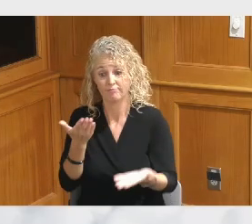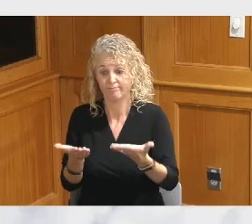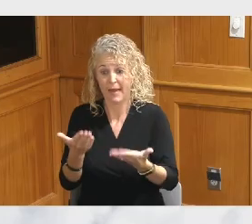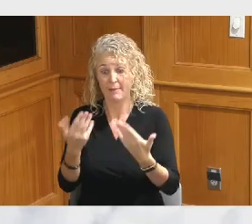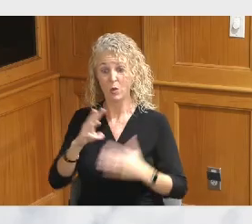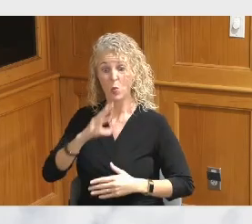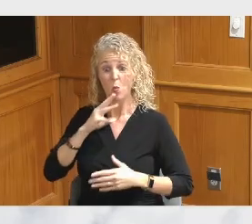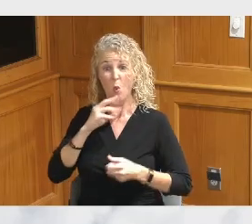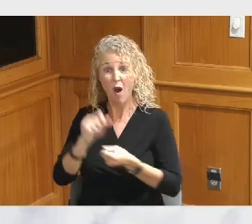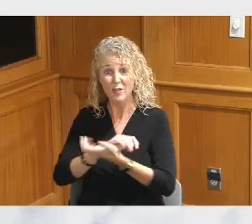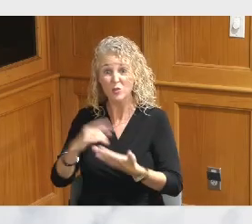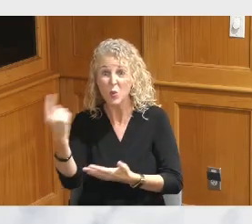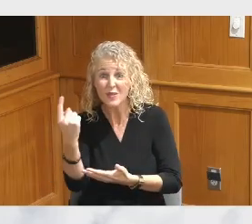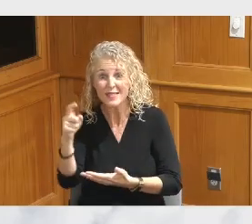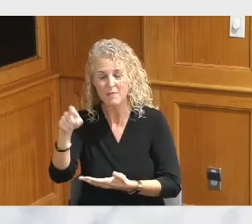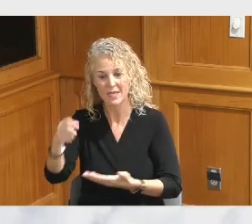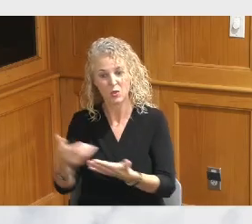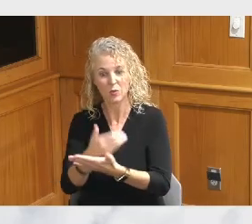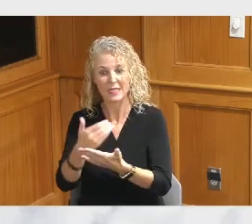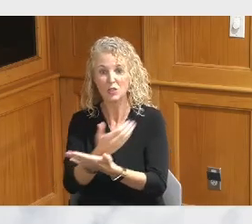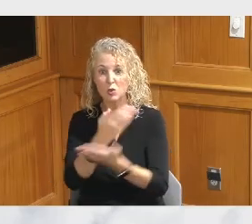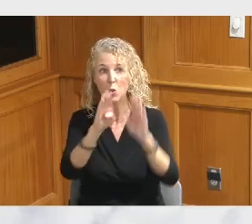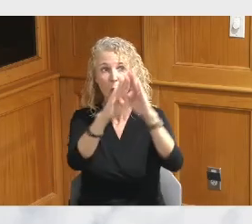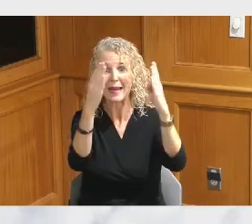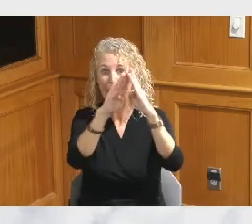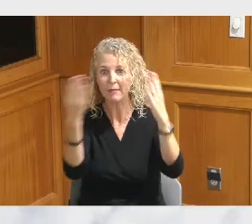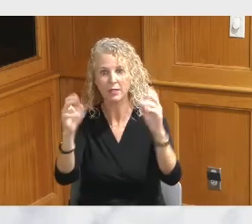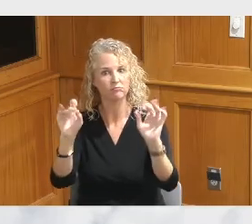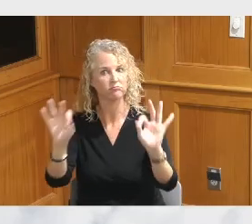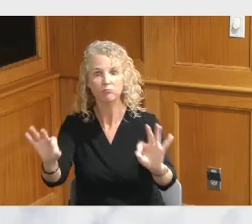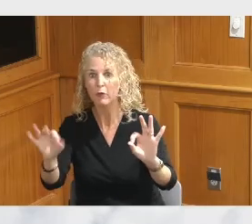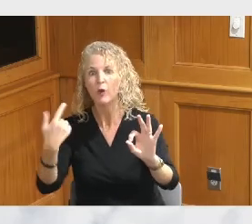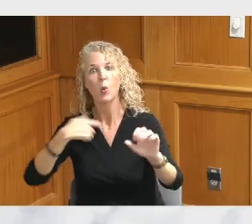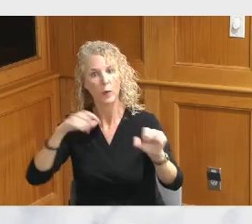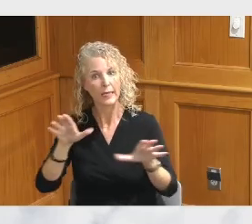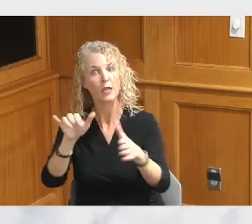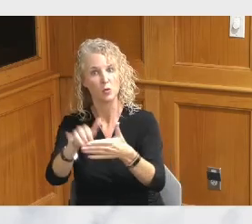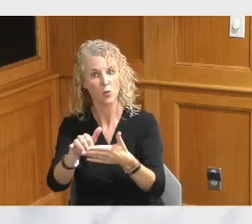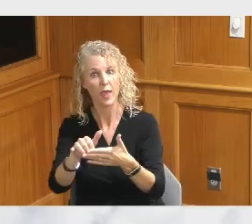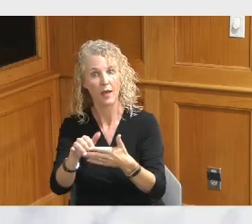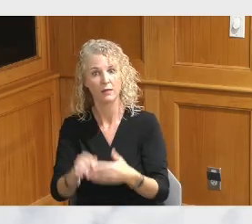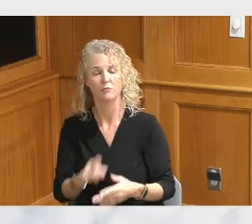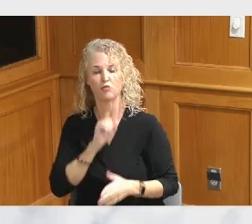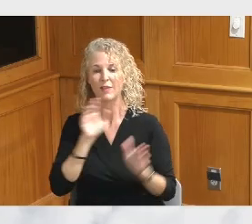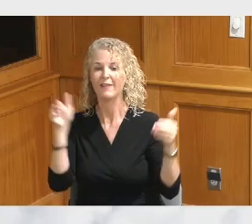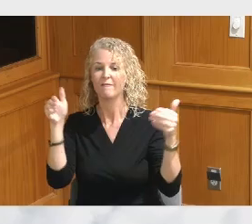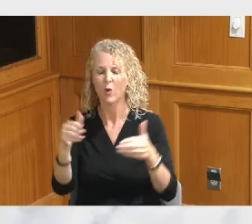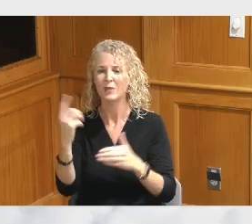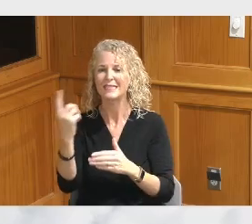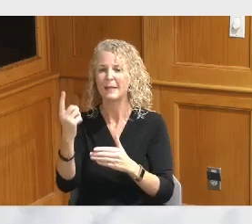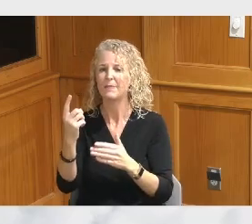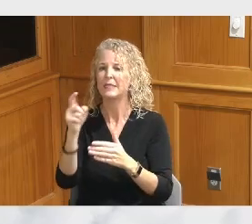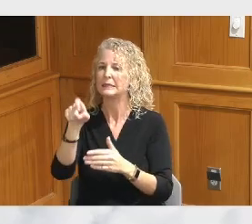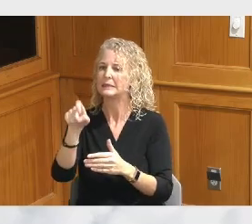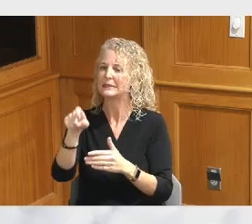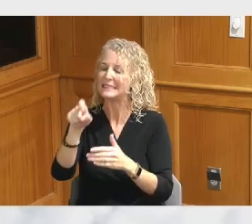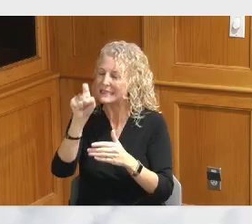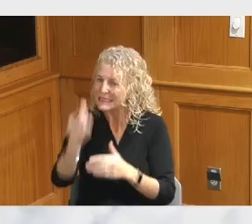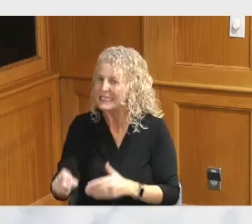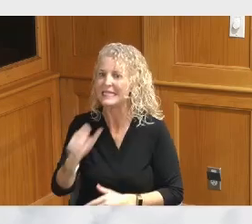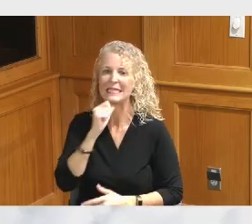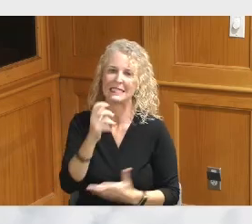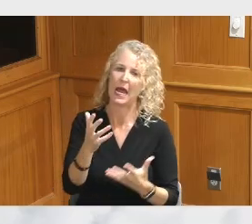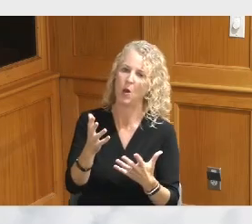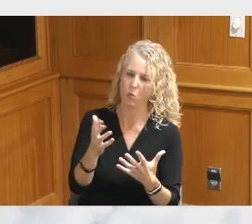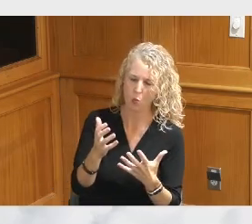water damage in your kitchen and you need new cabinets, then that is certainly something we can do, but we're really focusing on the infrastructure, the bones of the